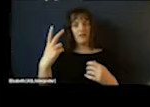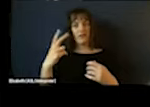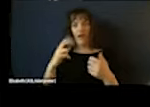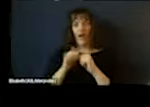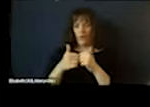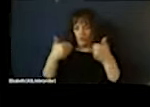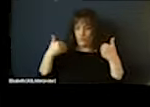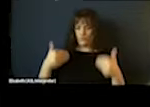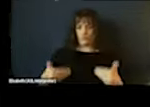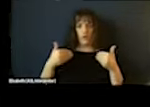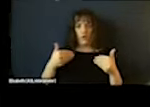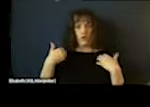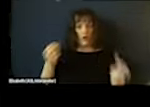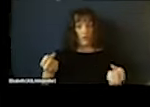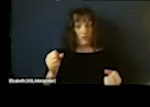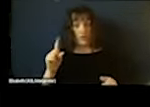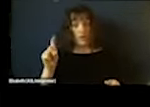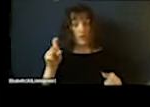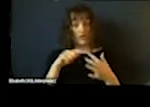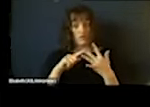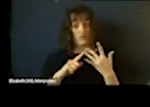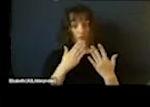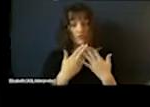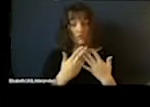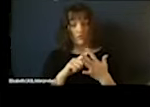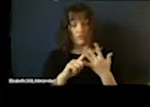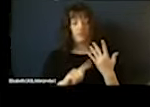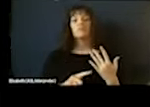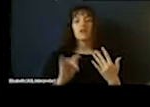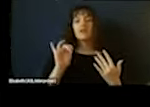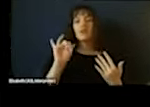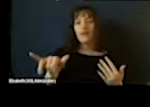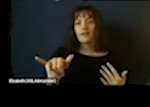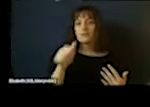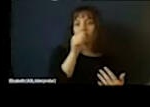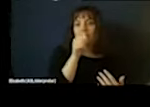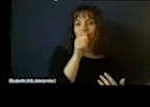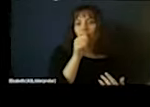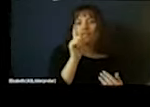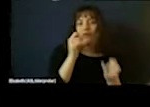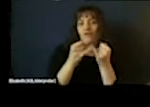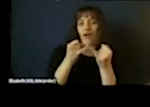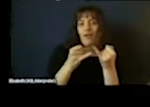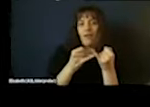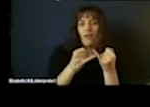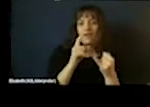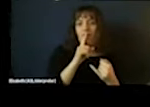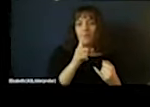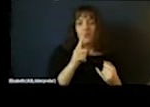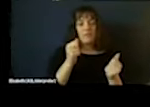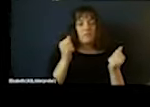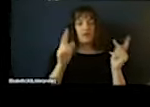is. So that's my thing. But you know what? That is one of the secret recipe to be the final also, because many of the people are so nervous to